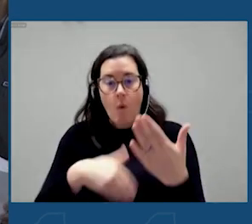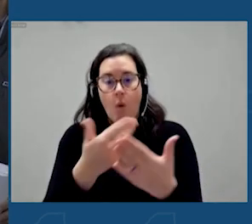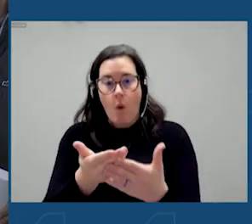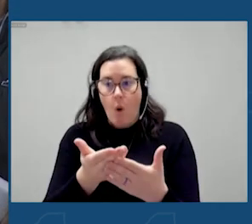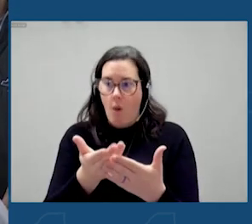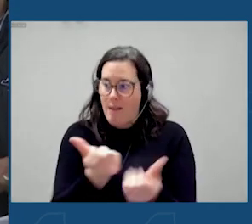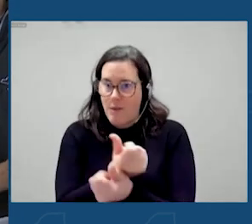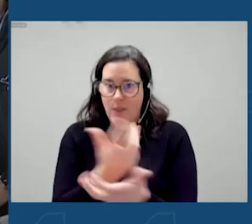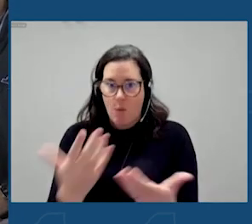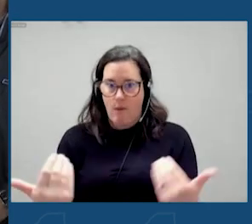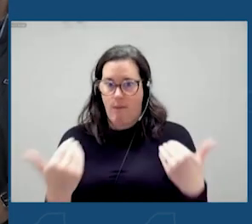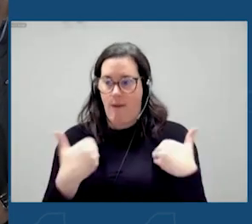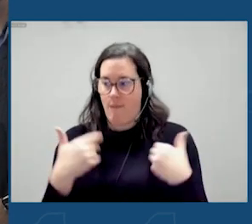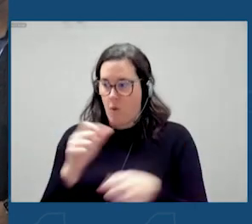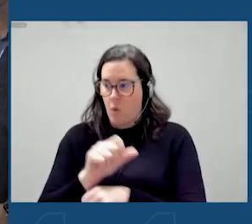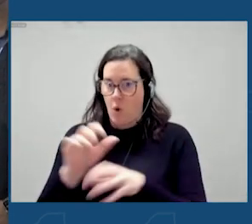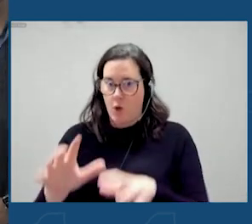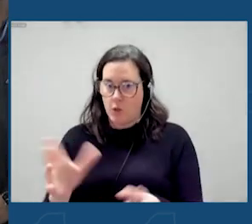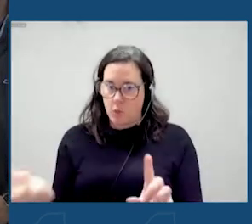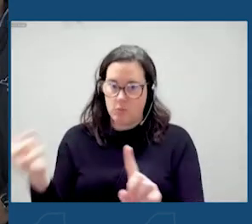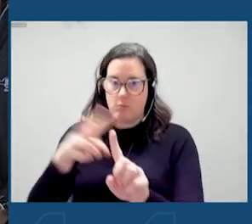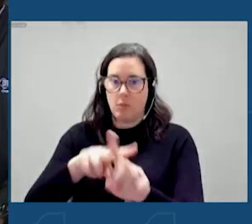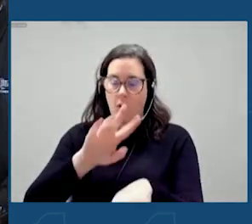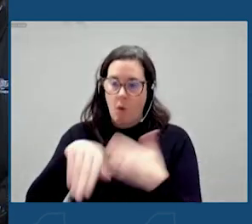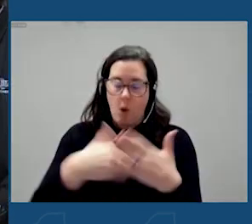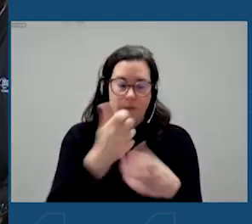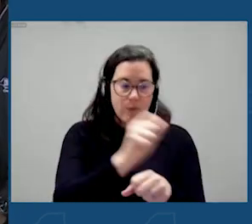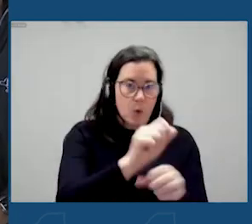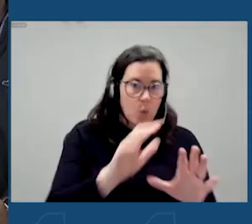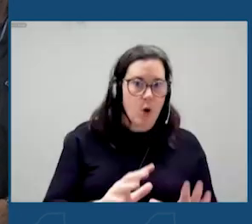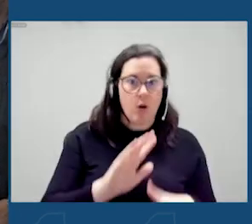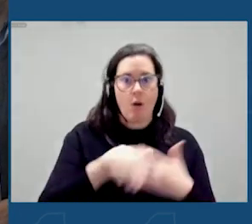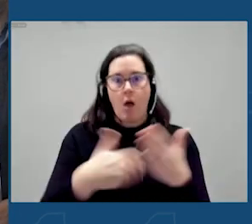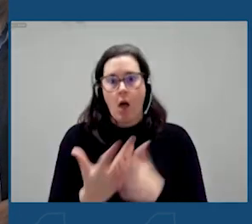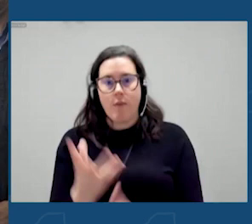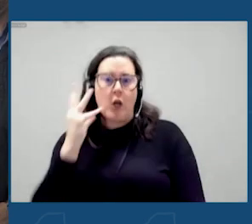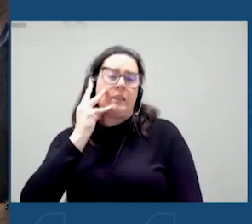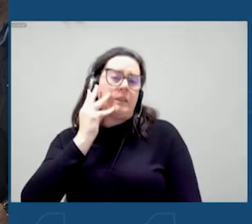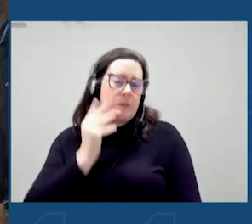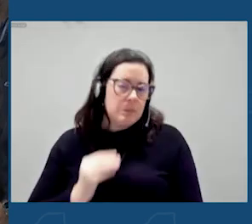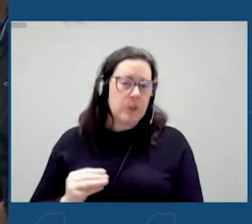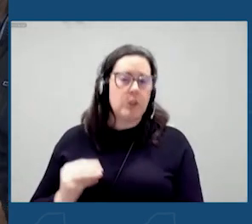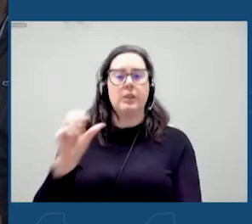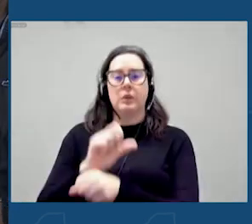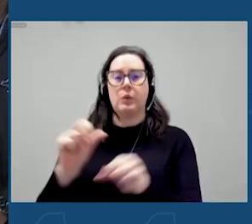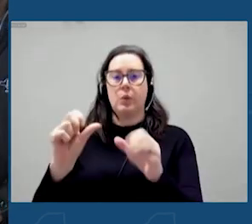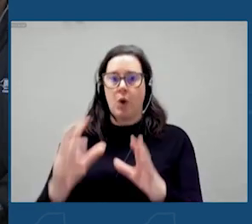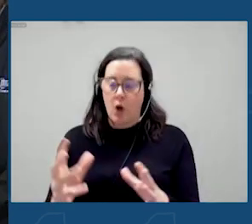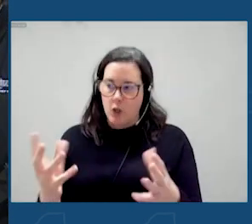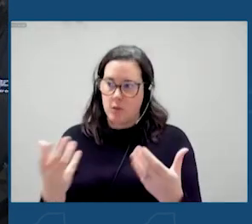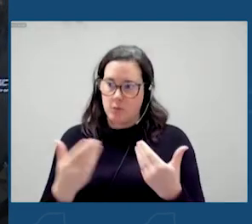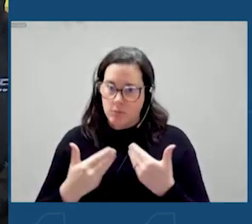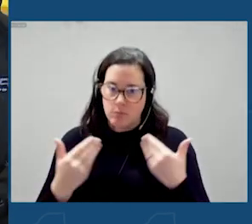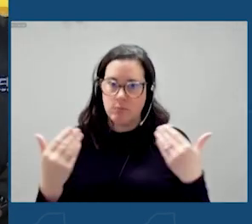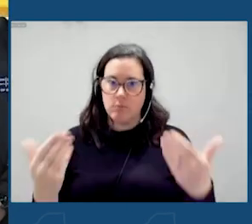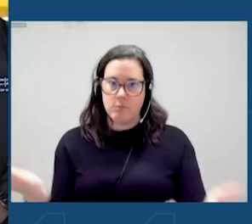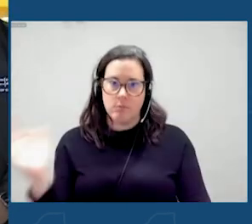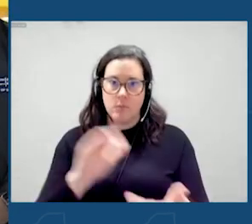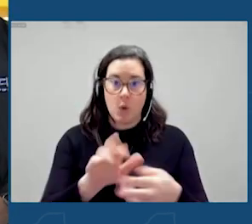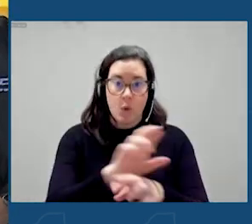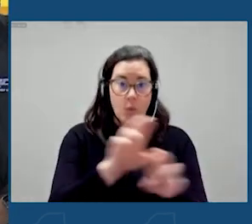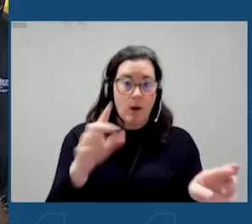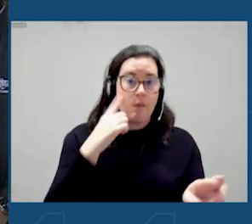and all of our personnel, all of our experienced personnel, to make sure that we're as ready as possible, not only for the state